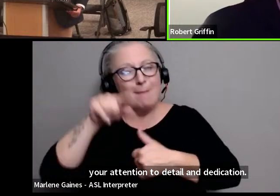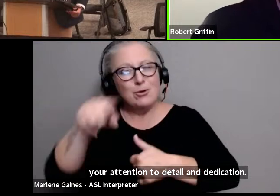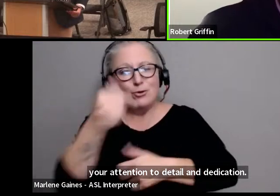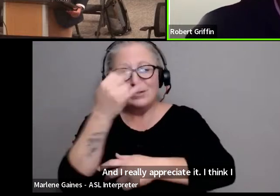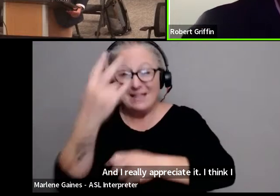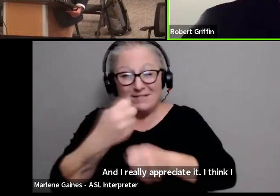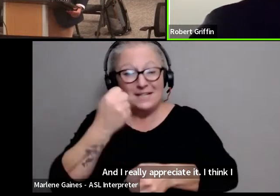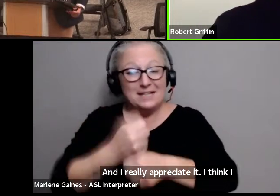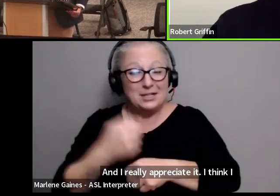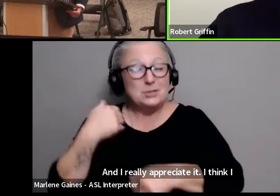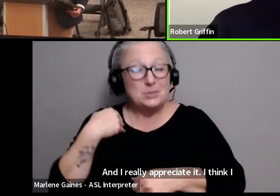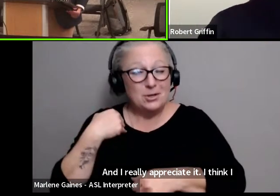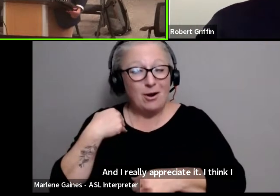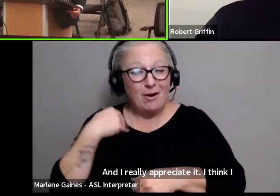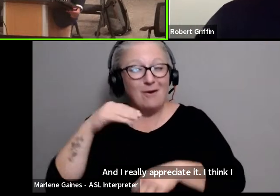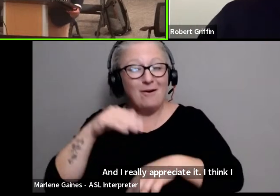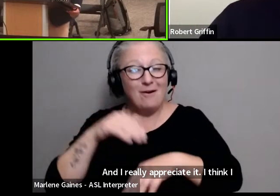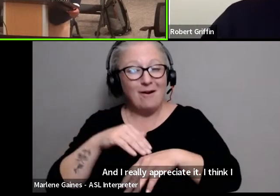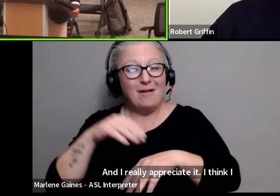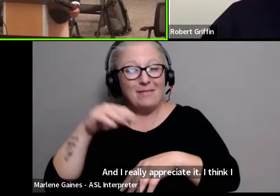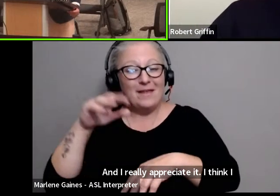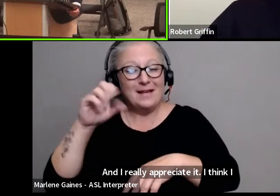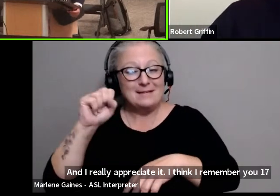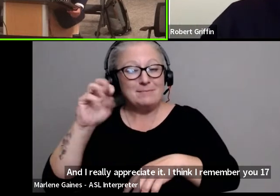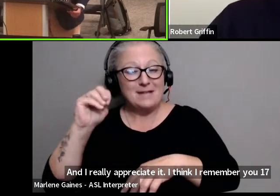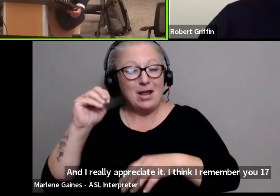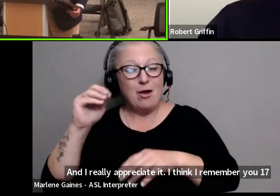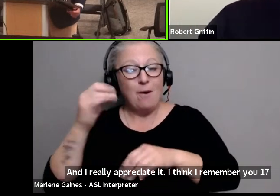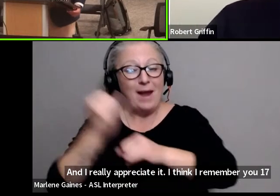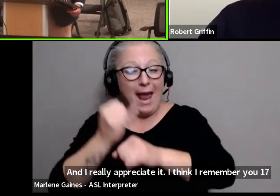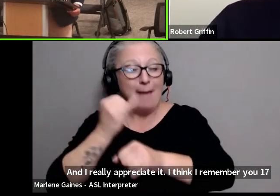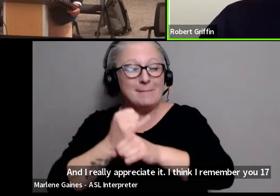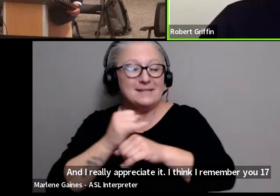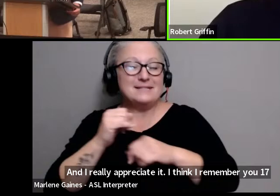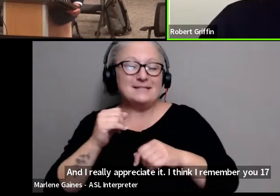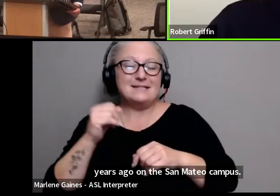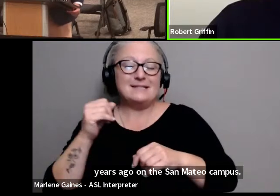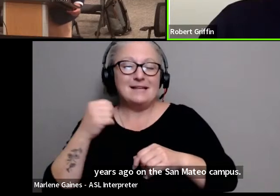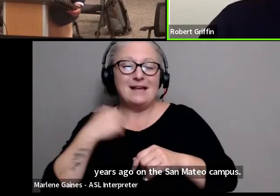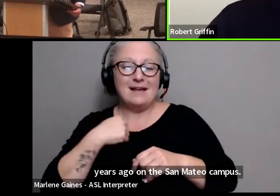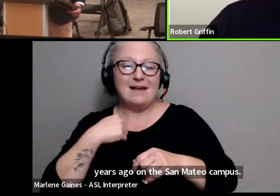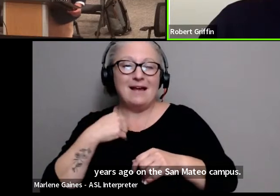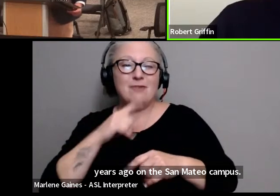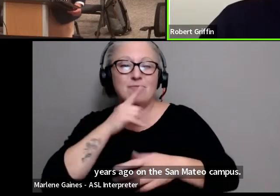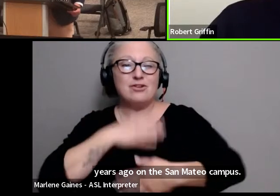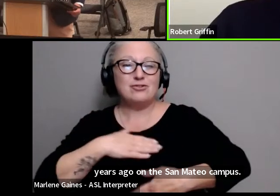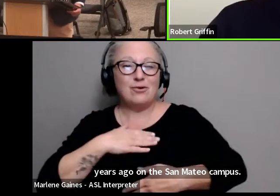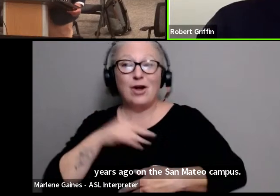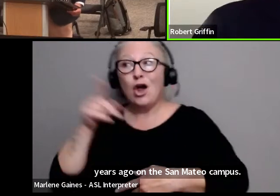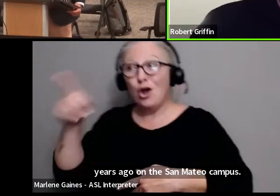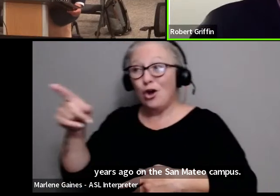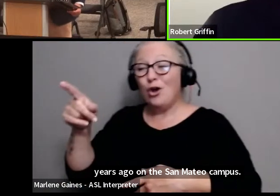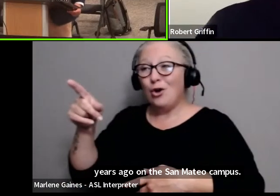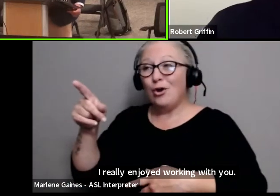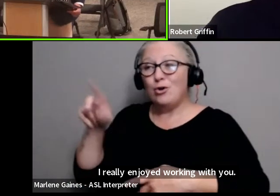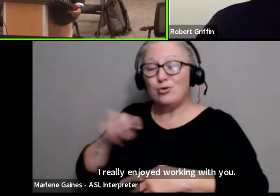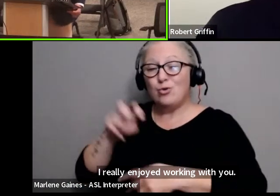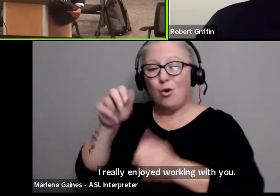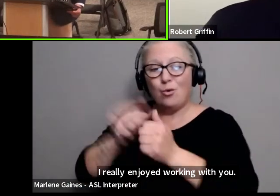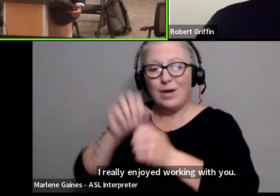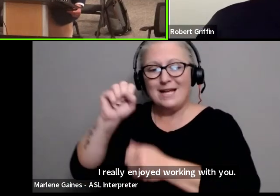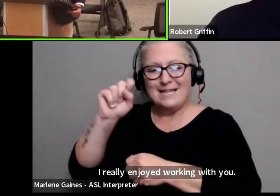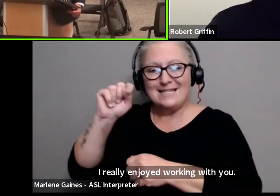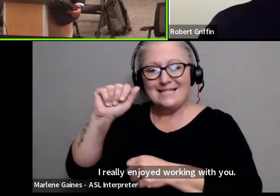17 years ago on the San Miguel campus. So I really Yeah, enjoyed. you toured with Stan Pitts, I